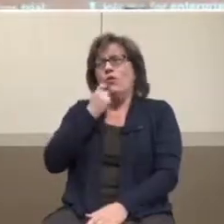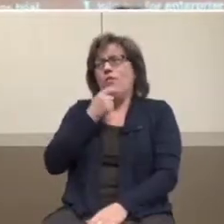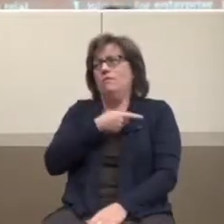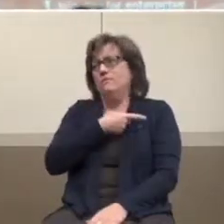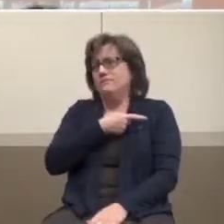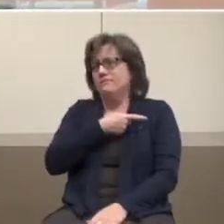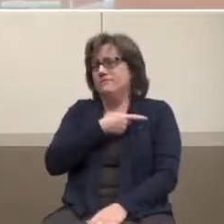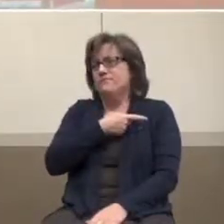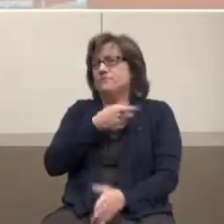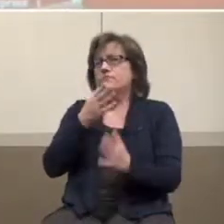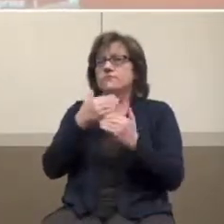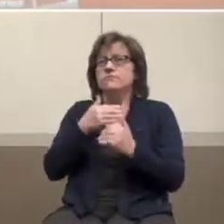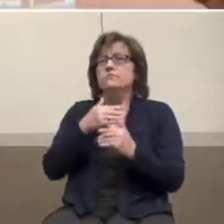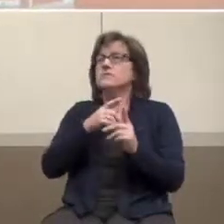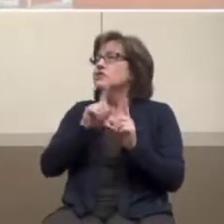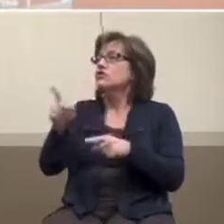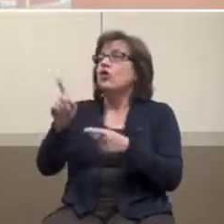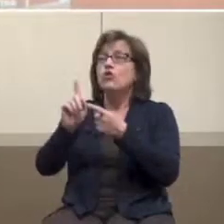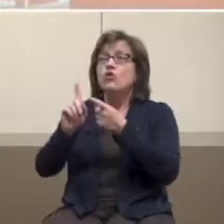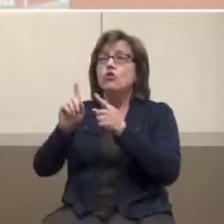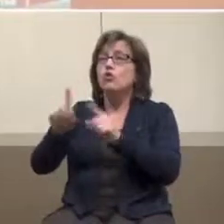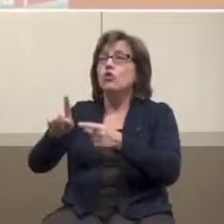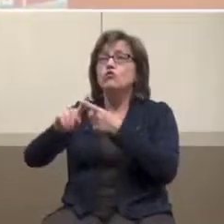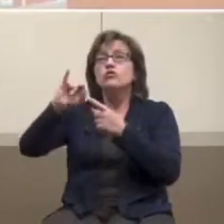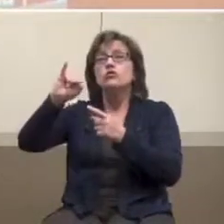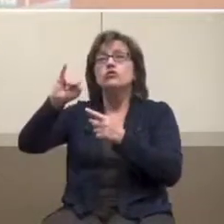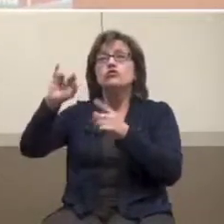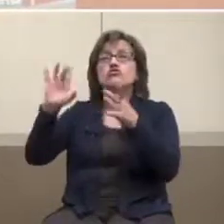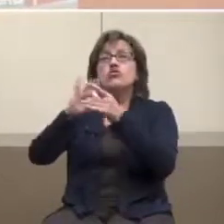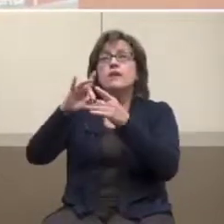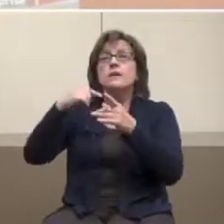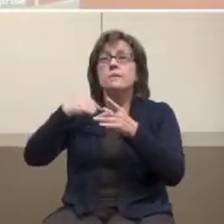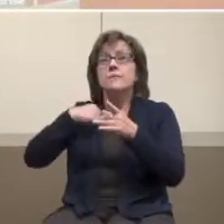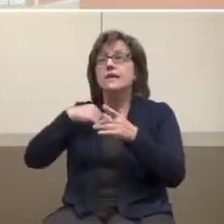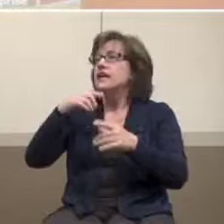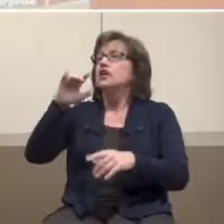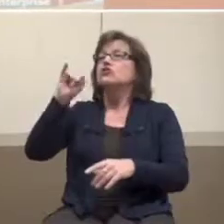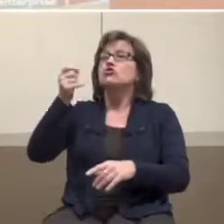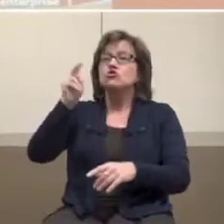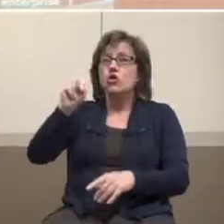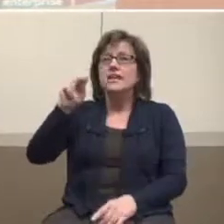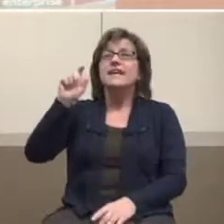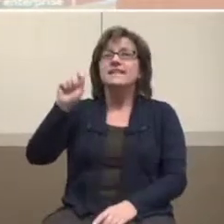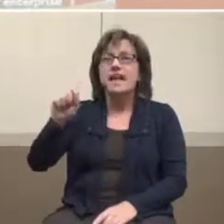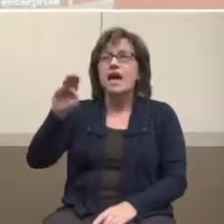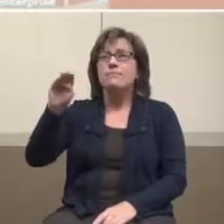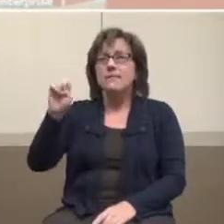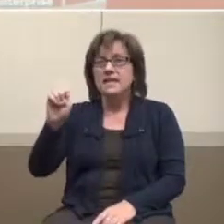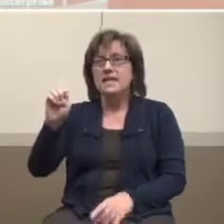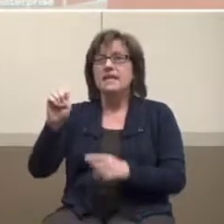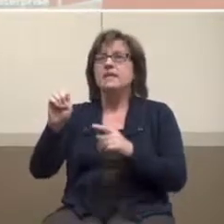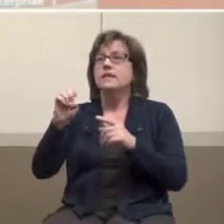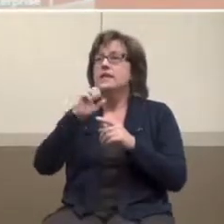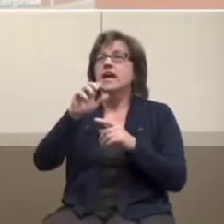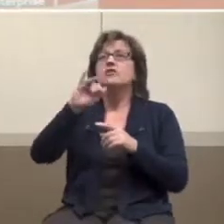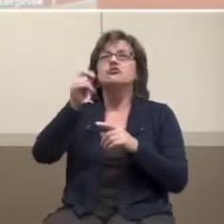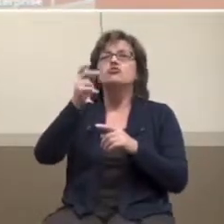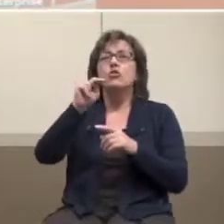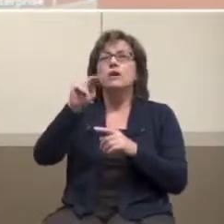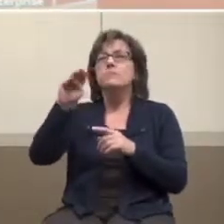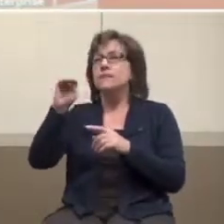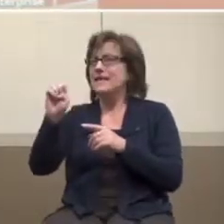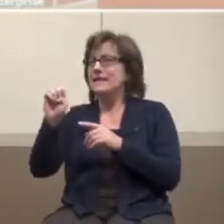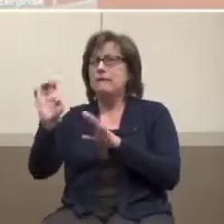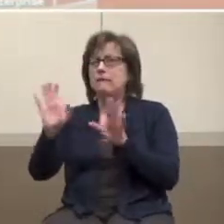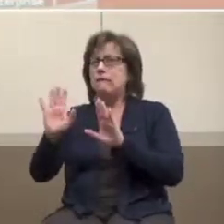go to joinme.org or make sure it's join.me, because I started to sign up and then all of a sudden realized that it was